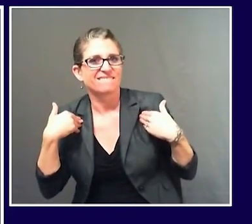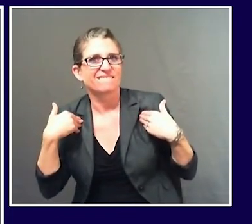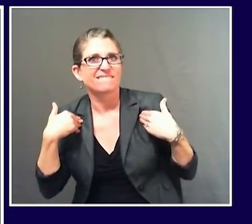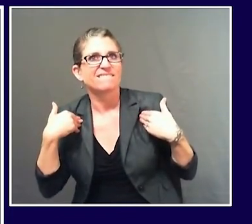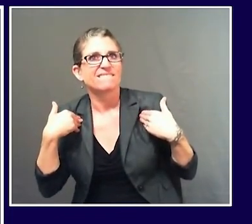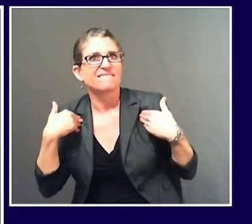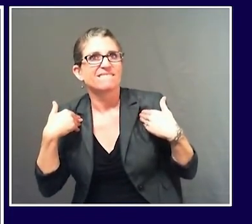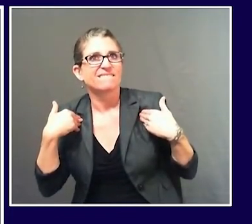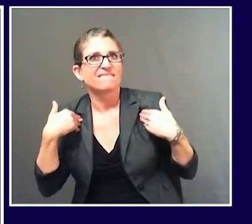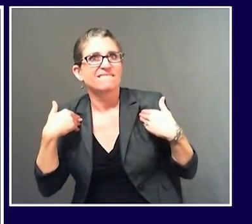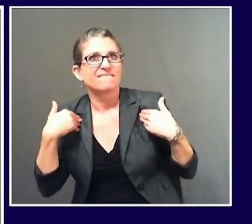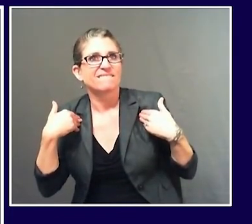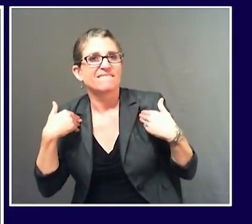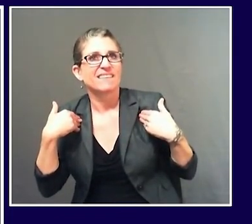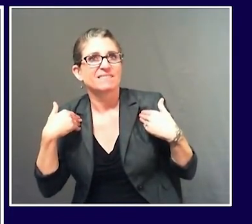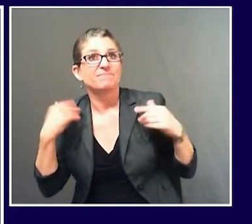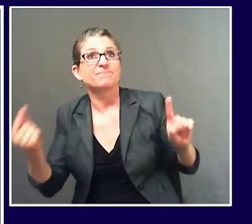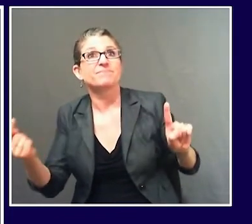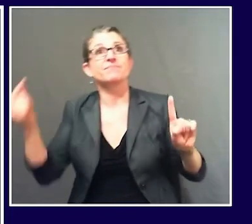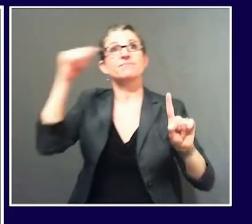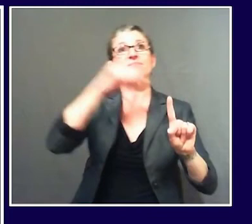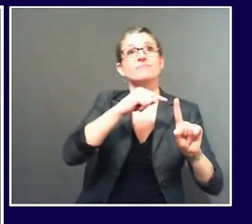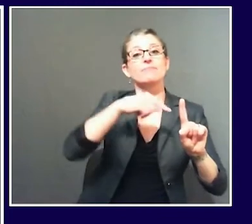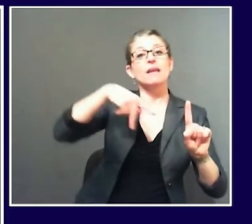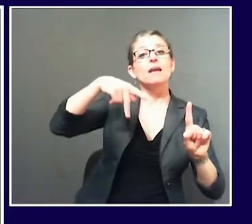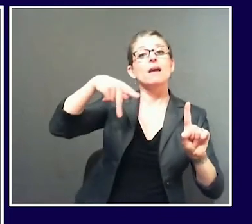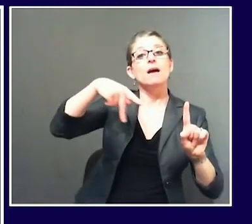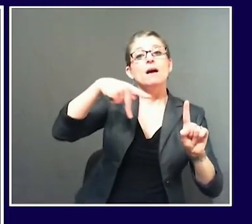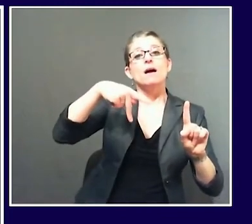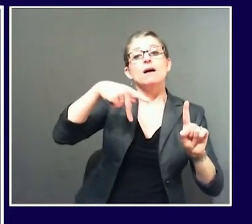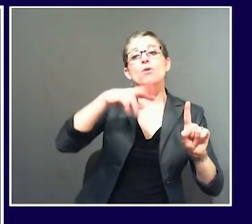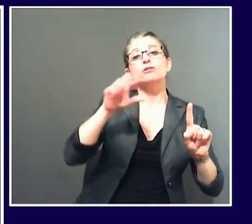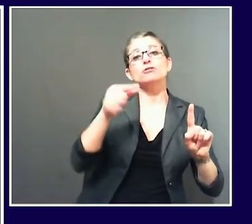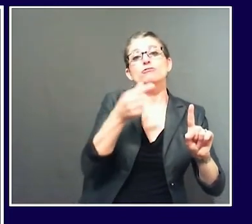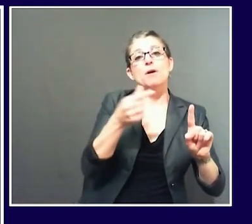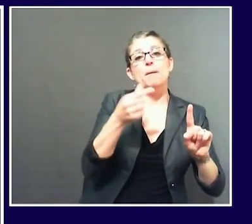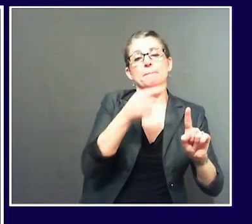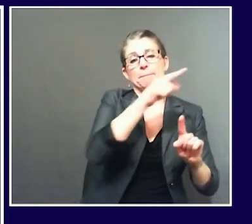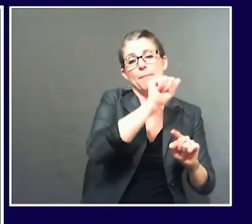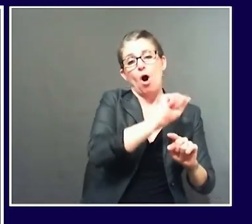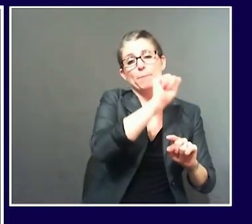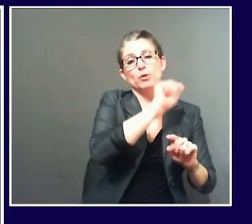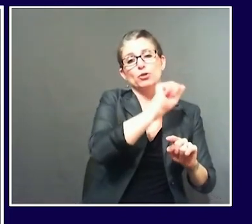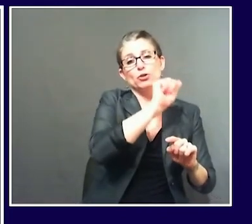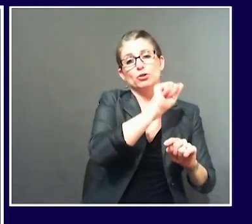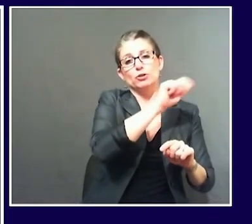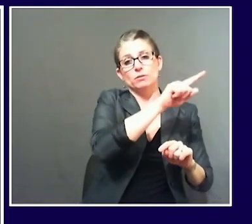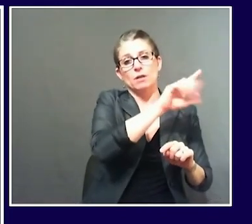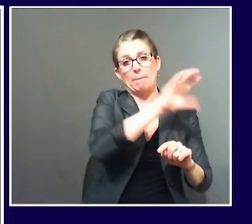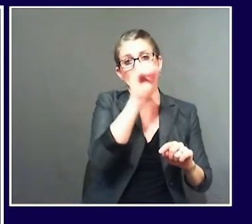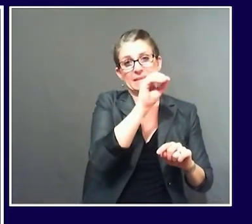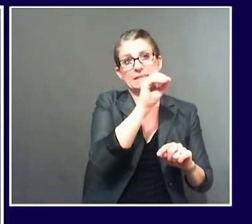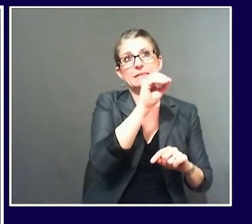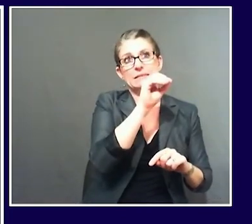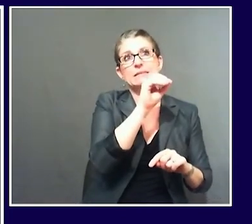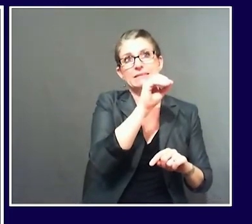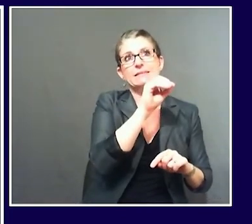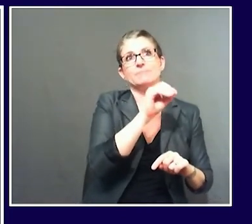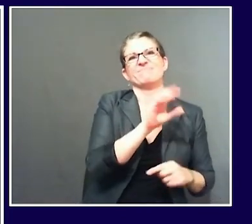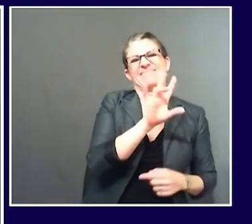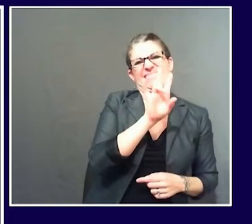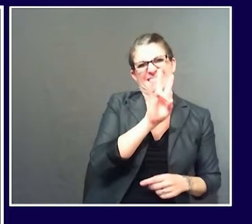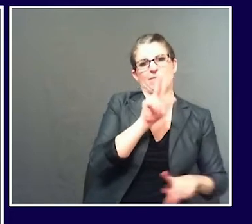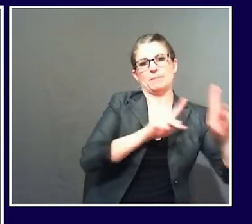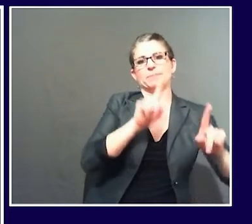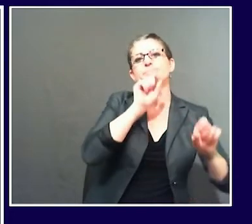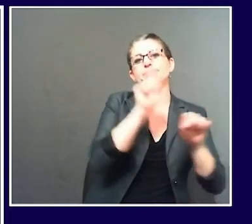Next, at the Procter & Gamble facility in Auburn, Maine CDC is investigating 7 individuals associated